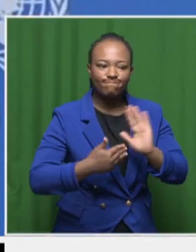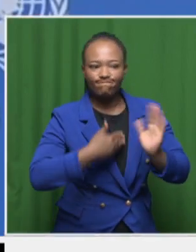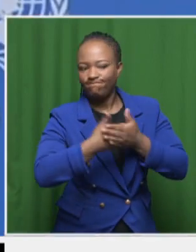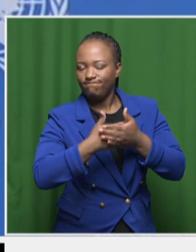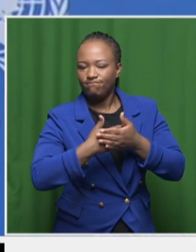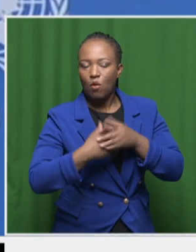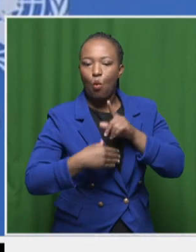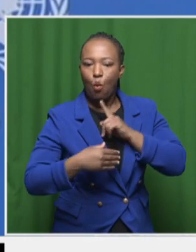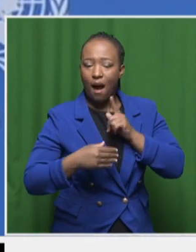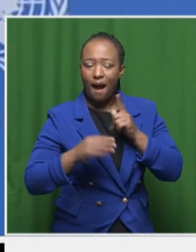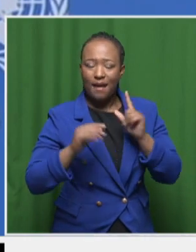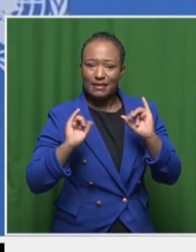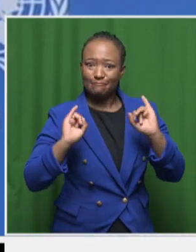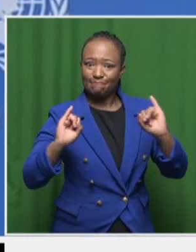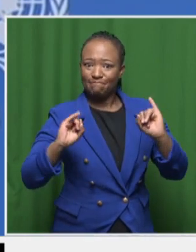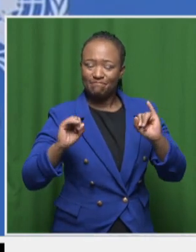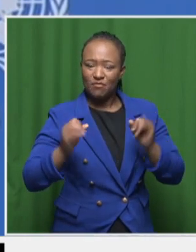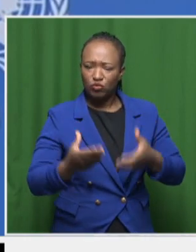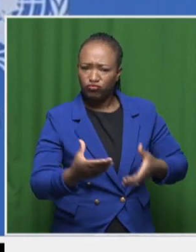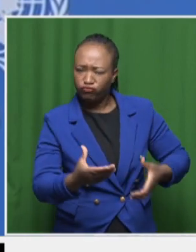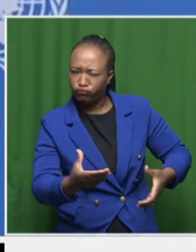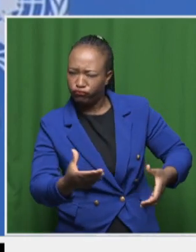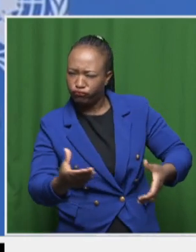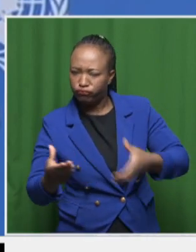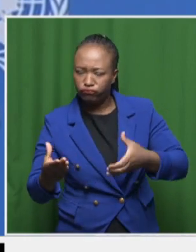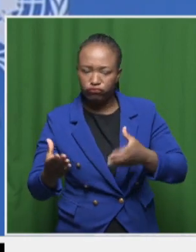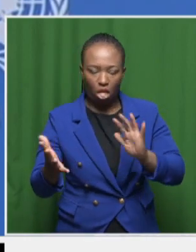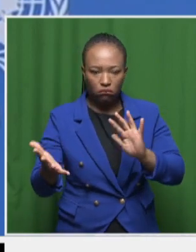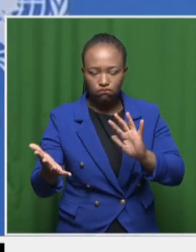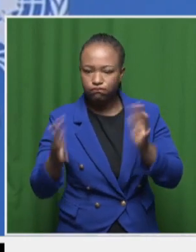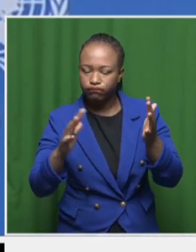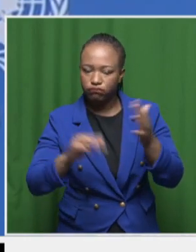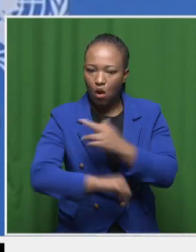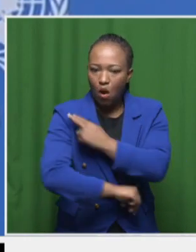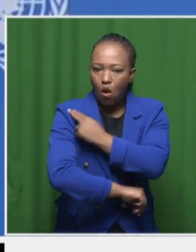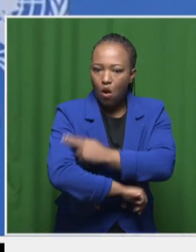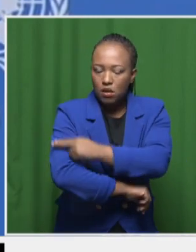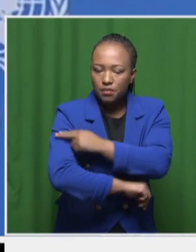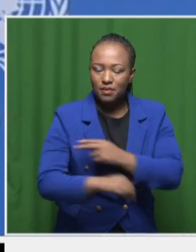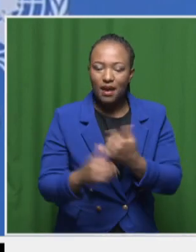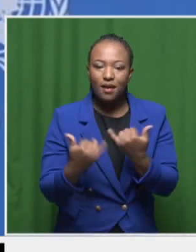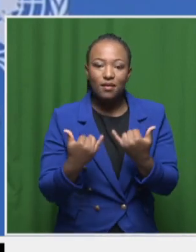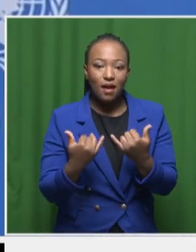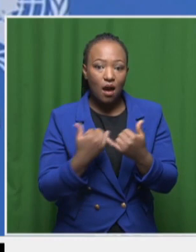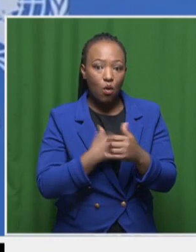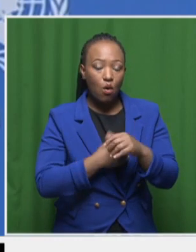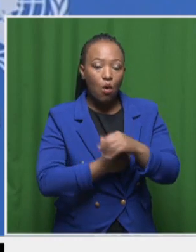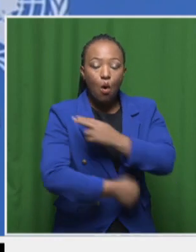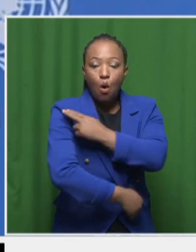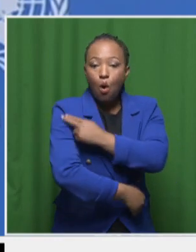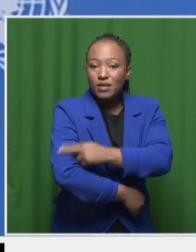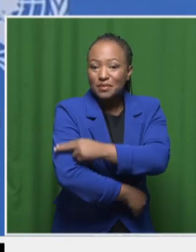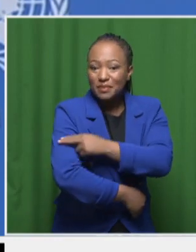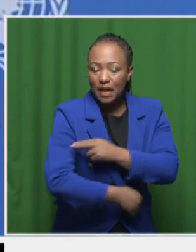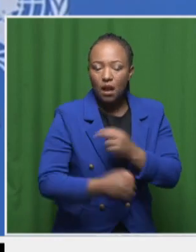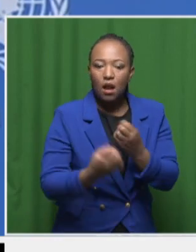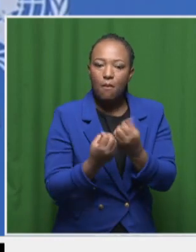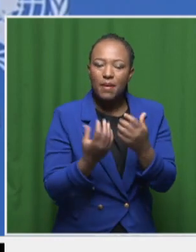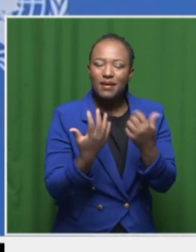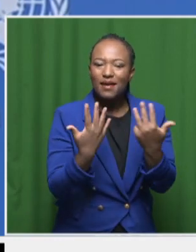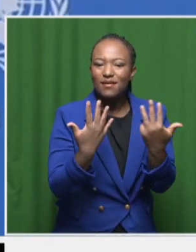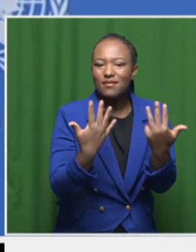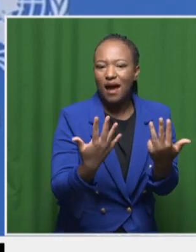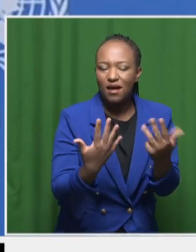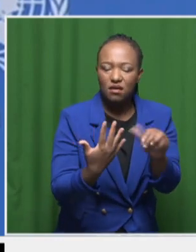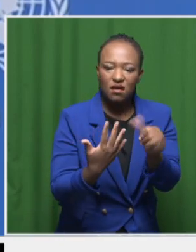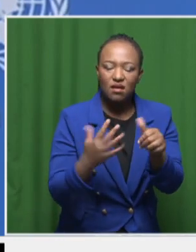of the violence and attacks on hospitals. 9 of these hospitals are in the capital, Khartoum. A further 16 hospitals,